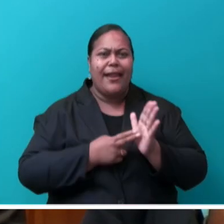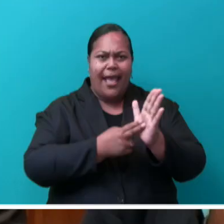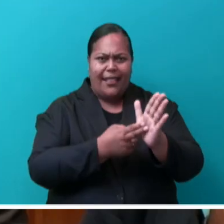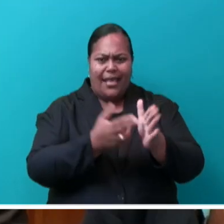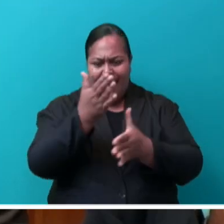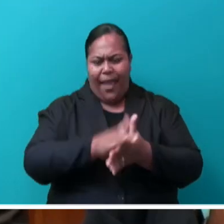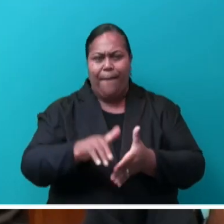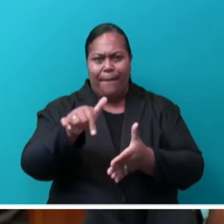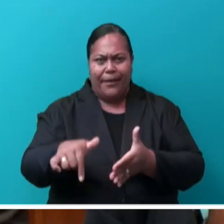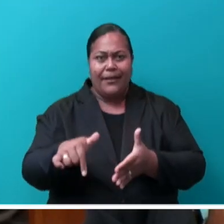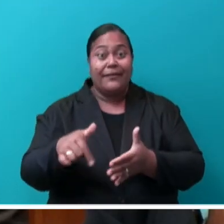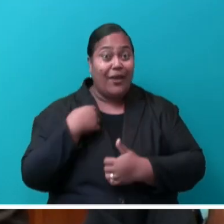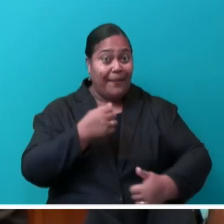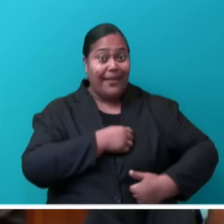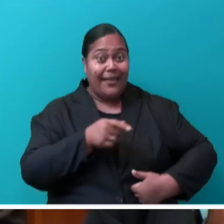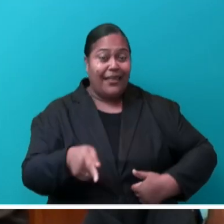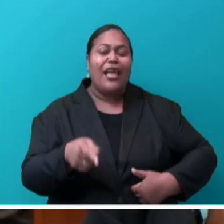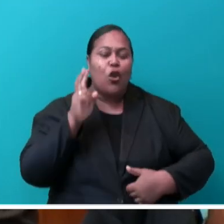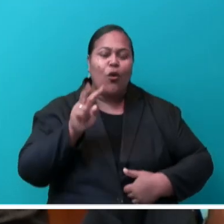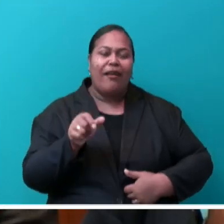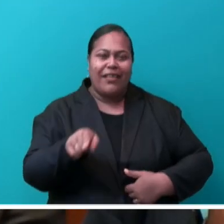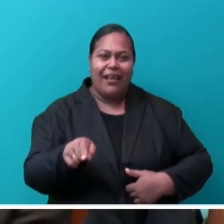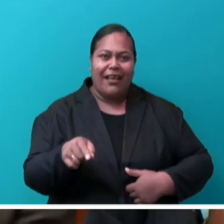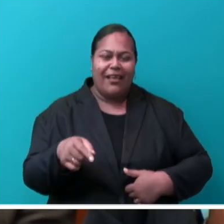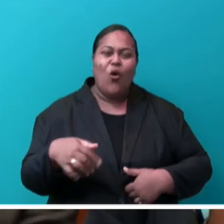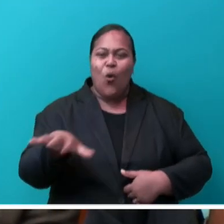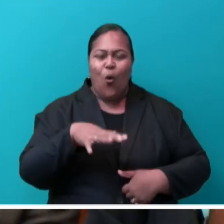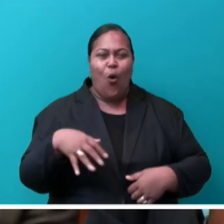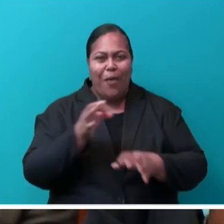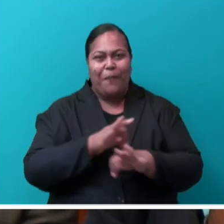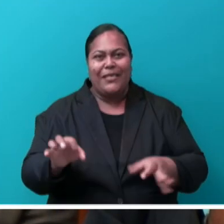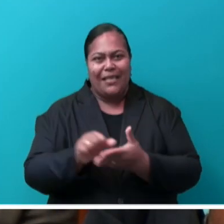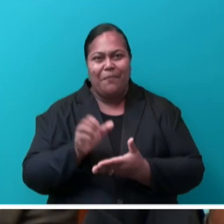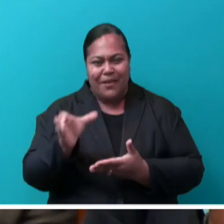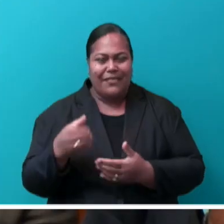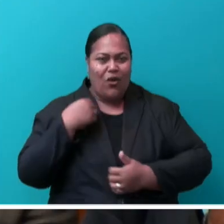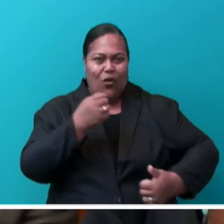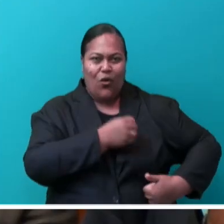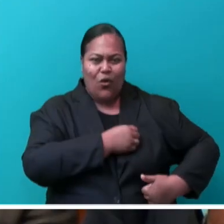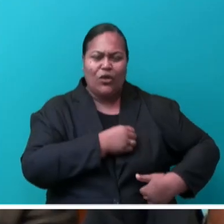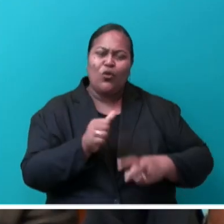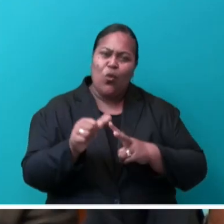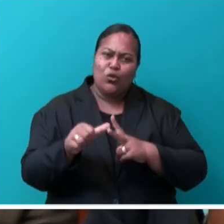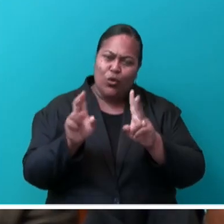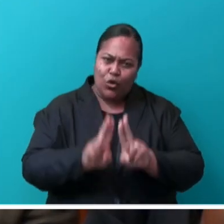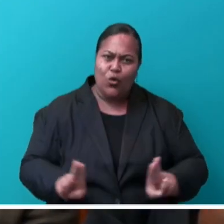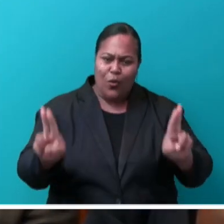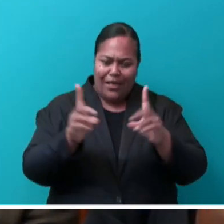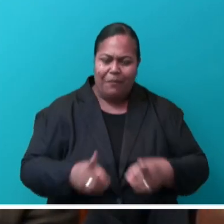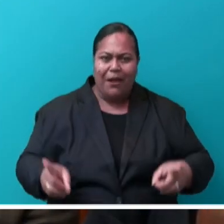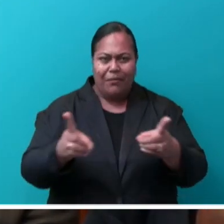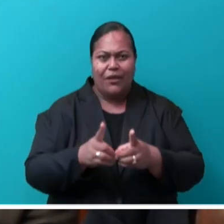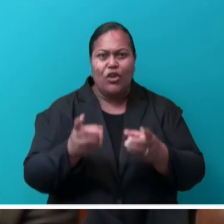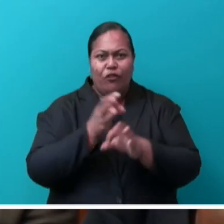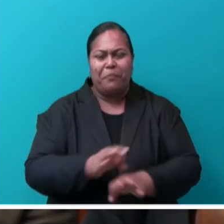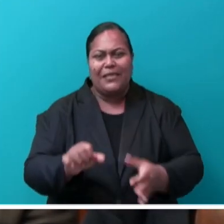that are deployed out in the Middle East and throughout the world, and also with the United Nations Department of Peacekeeping Operations in New York,